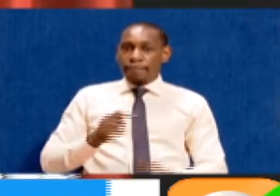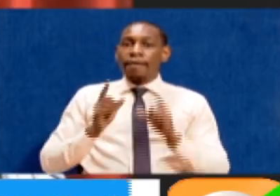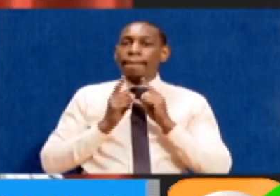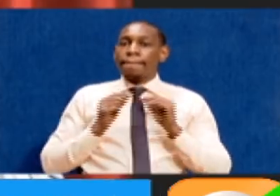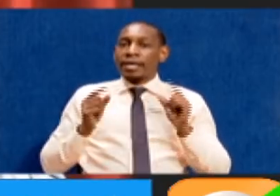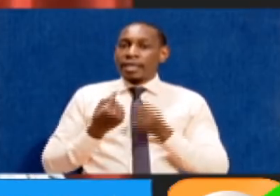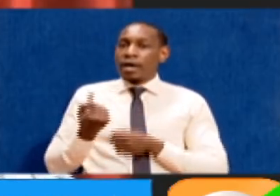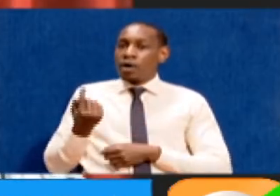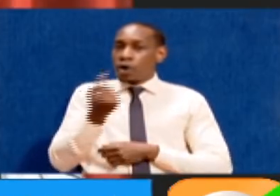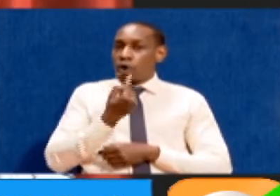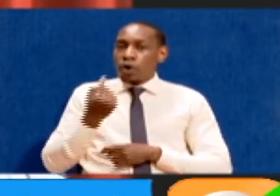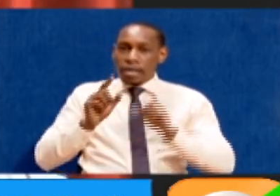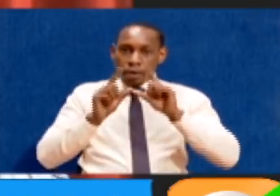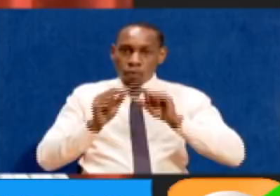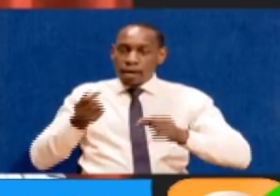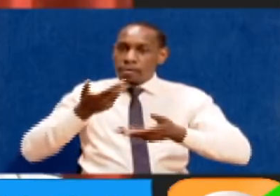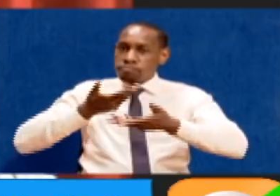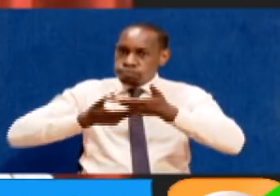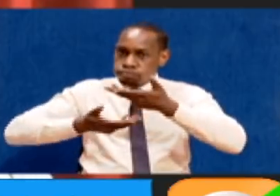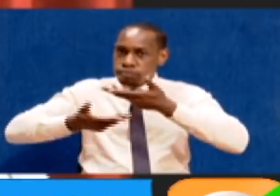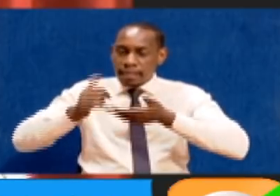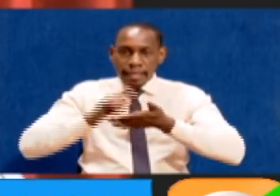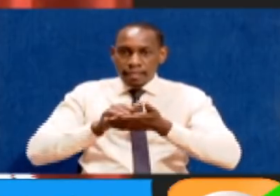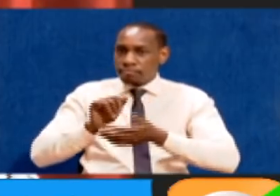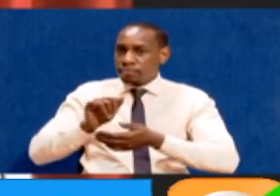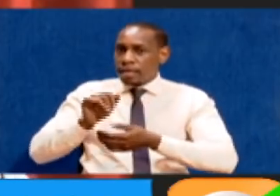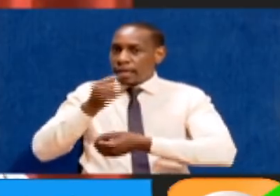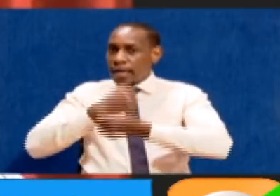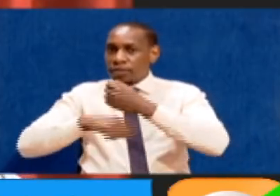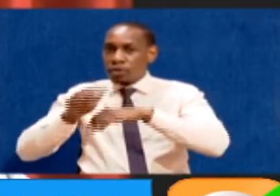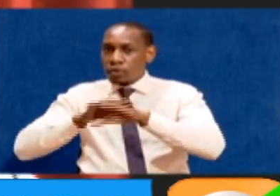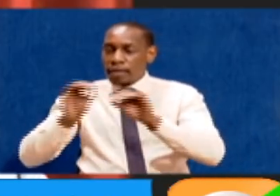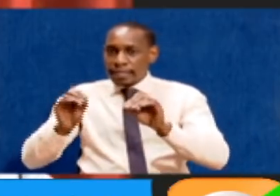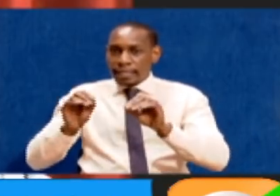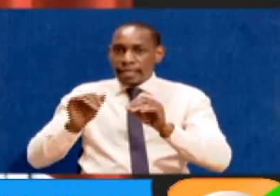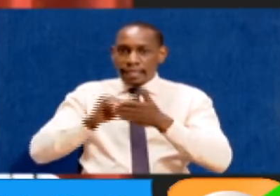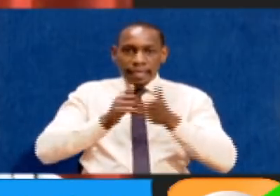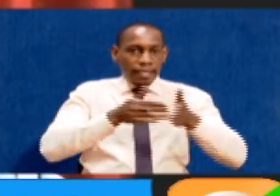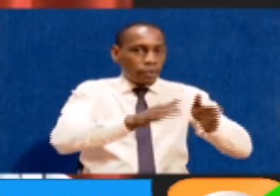can only talk and say, this it doesn't seem to be right. That direction may not be good.